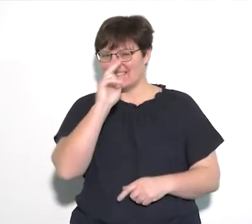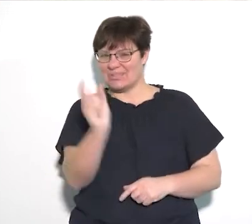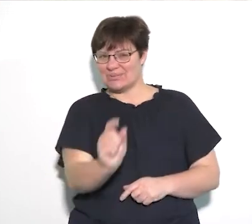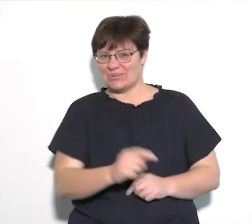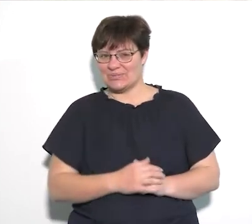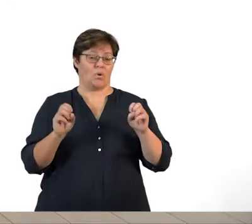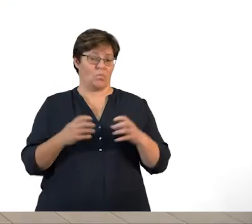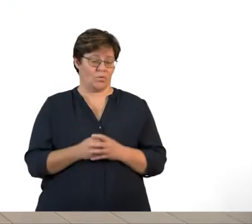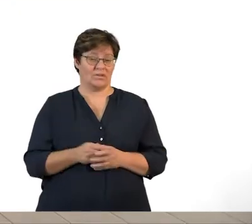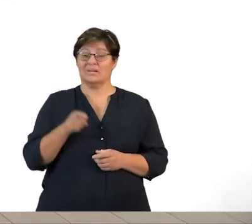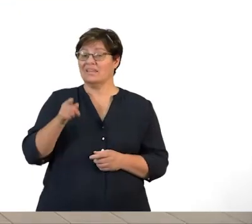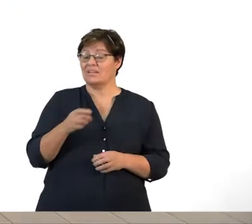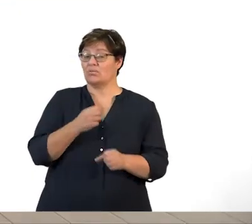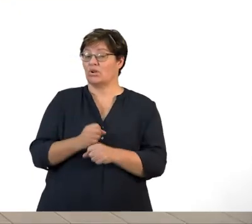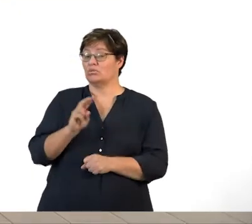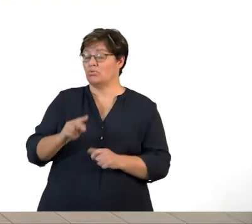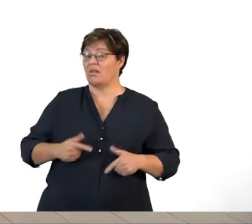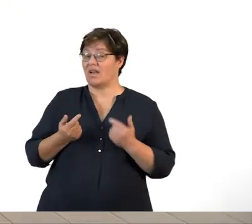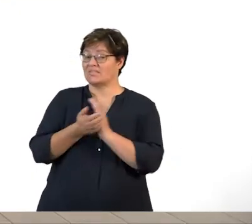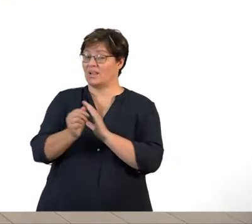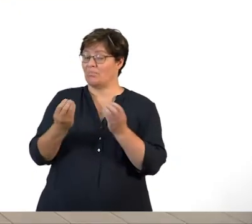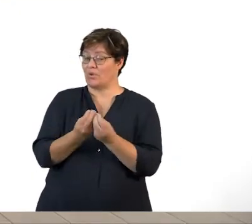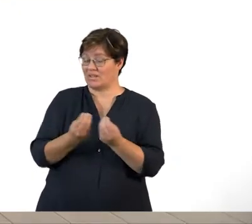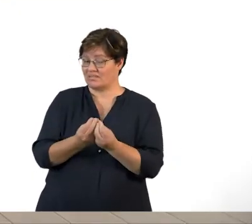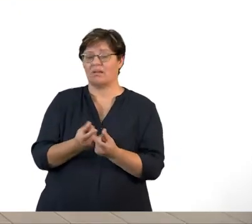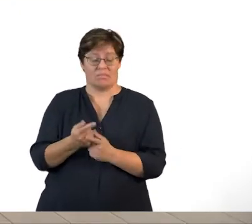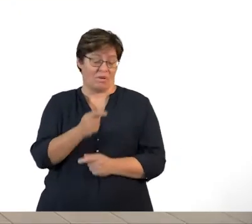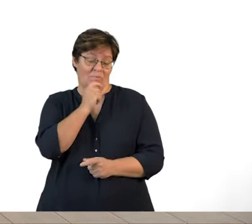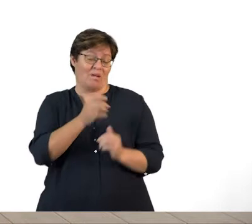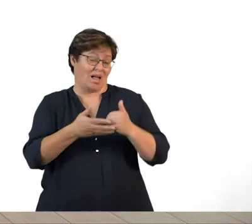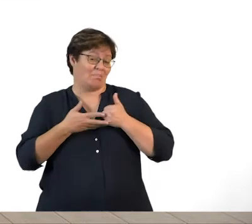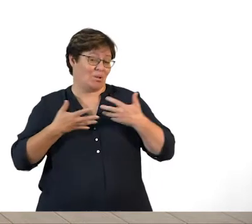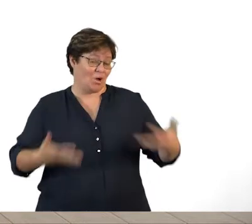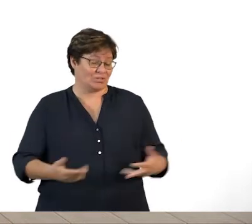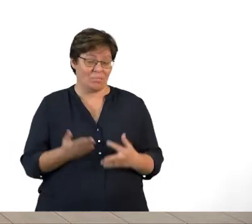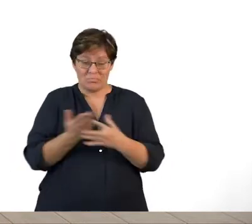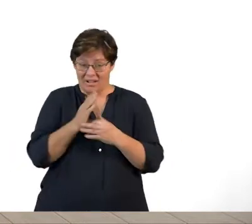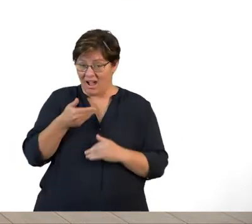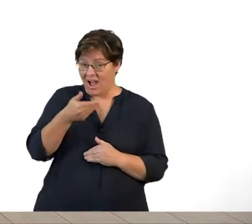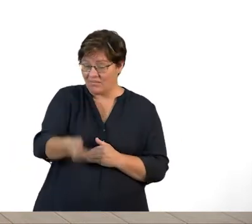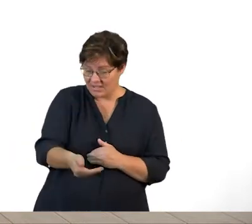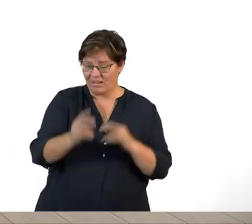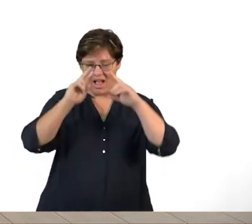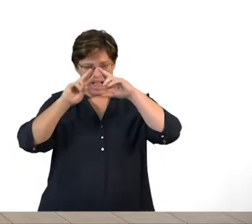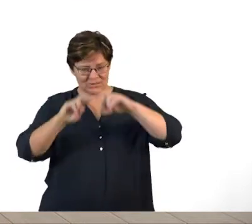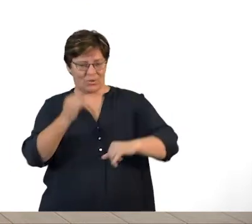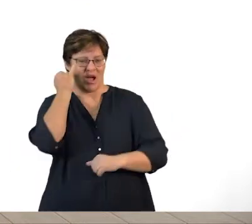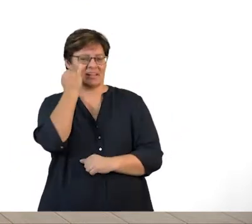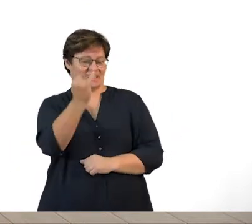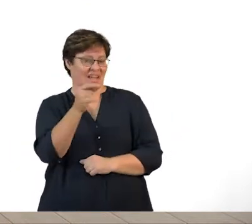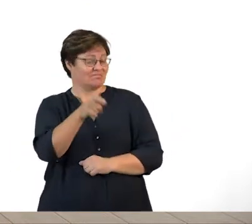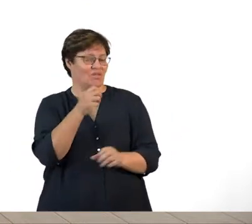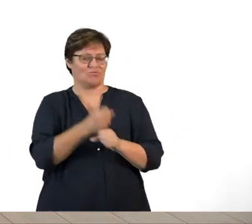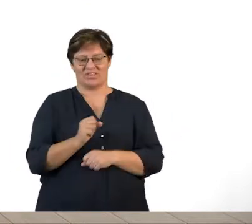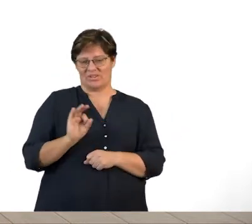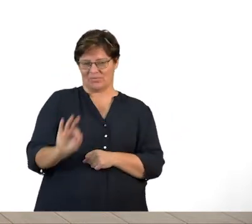see you soon. Wow, that grade 2 life skill product will be useful. After the break, we will